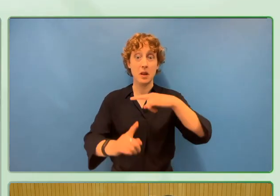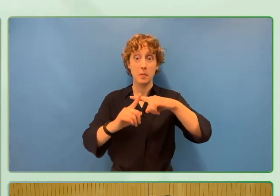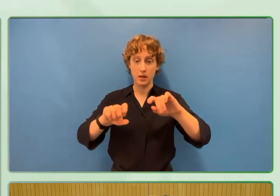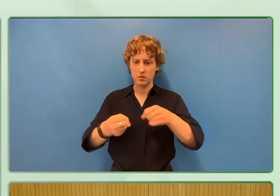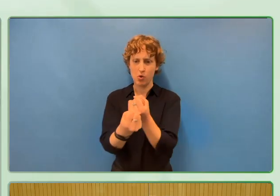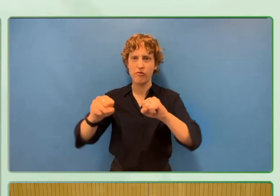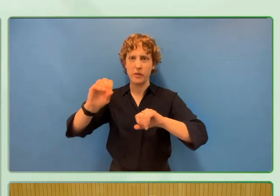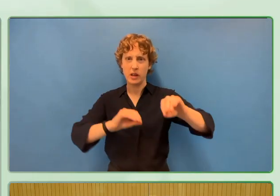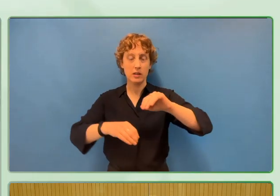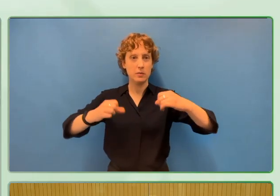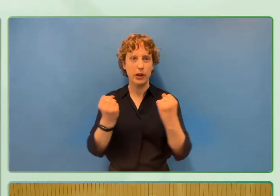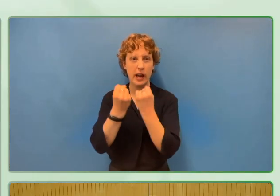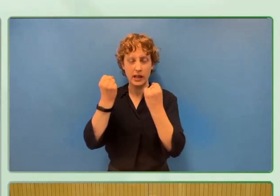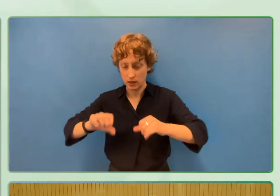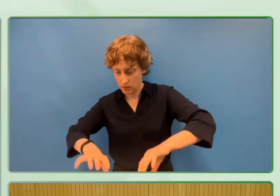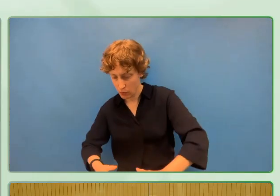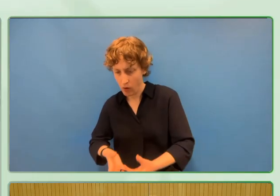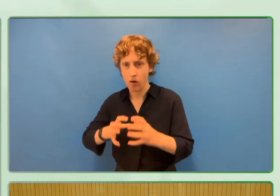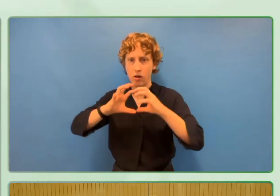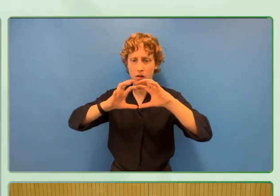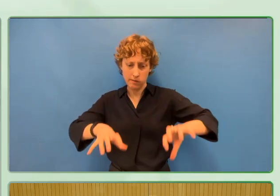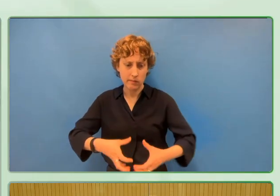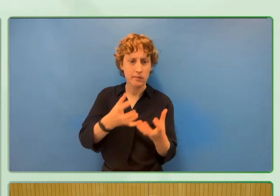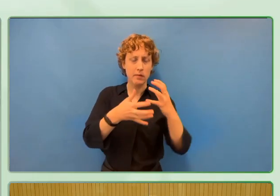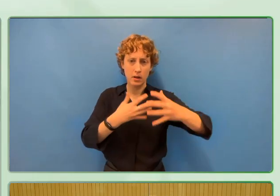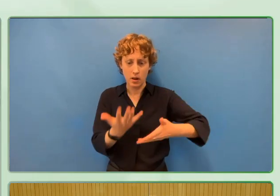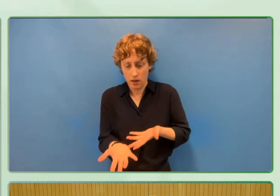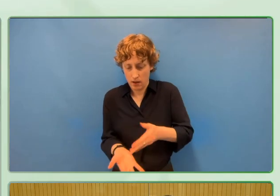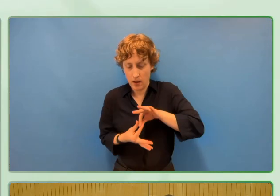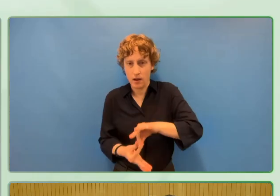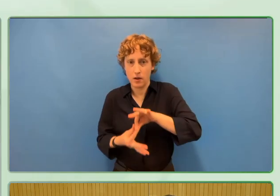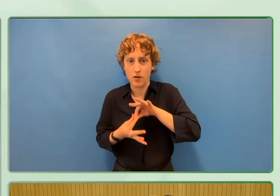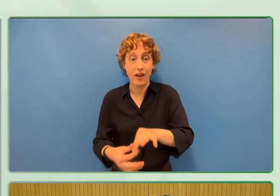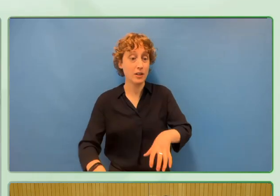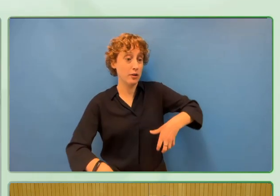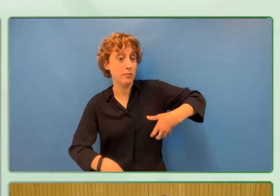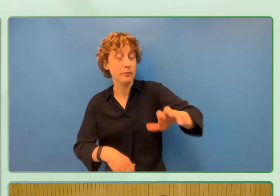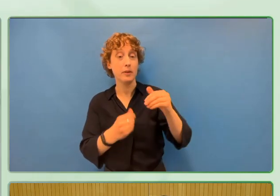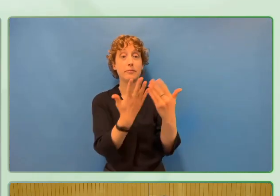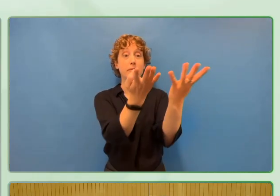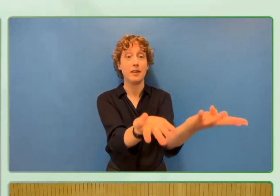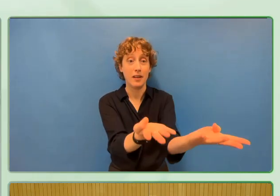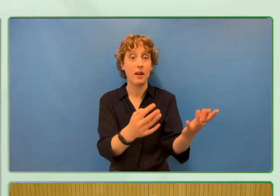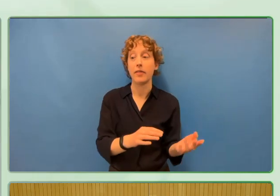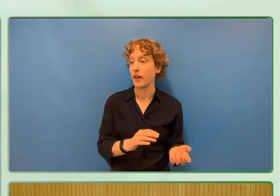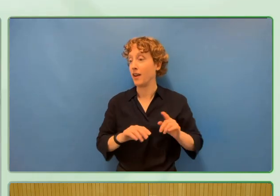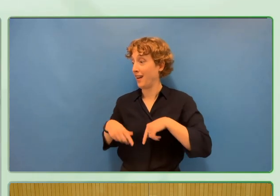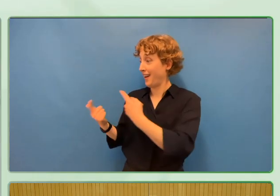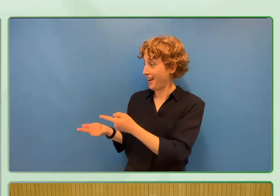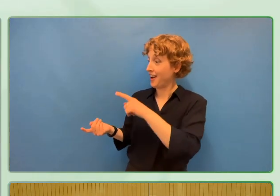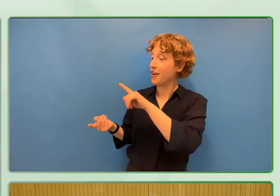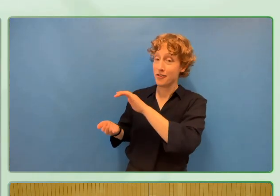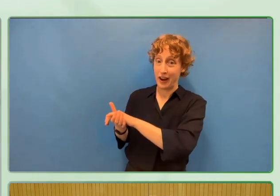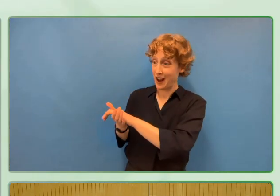things and enjoying when it goes well, and you can support your friend doing the same thing. That's really, really cool.